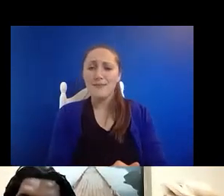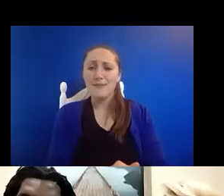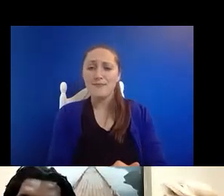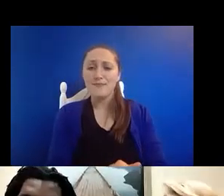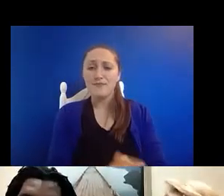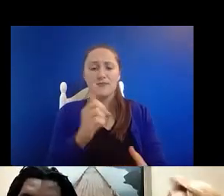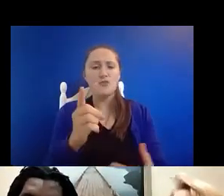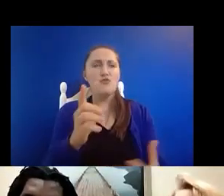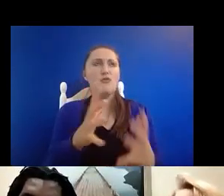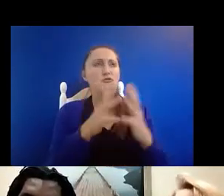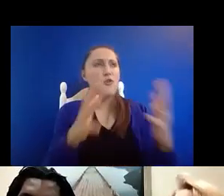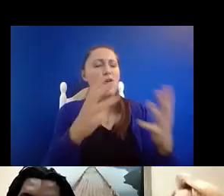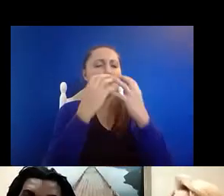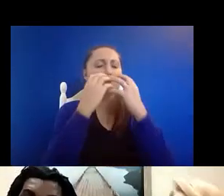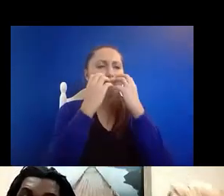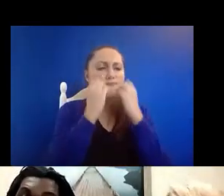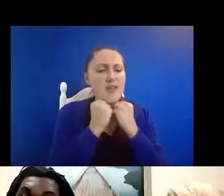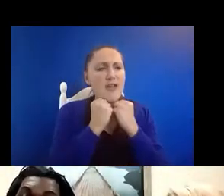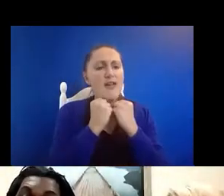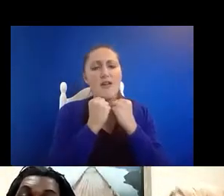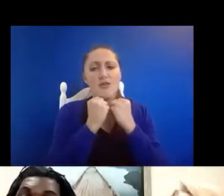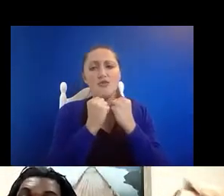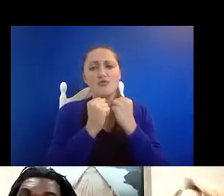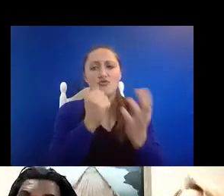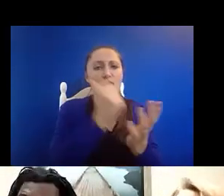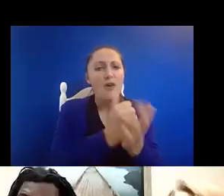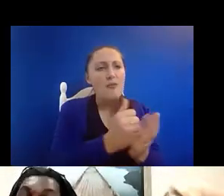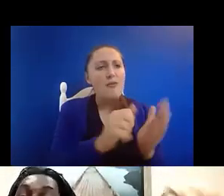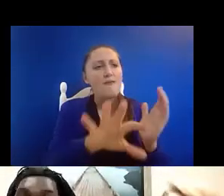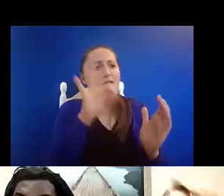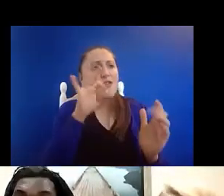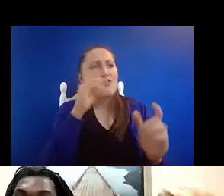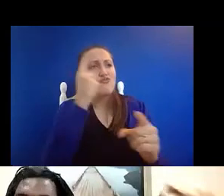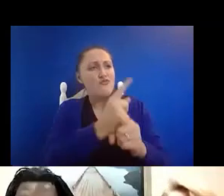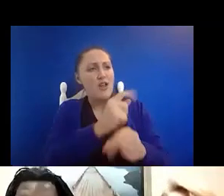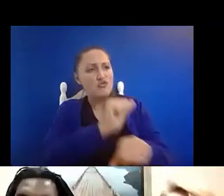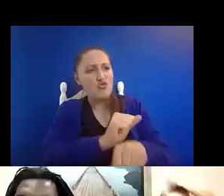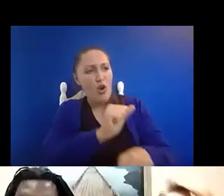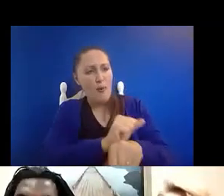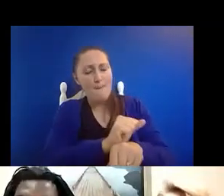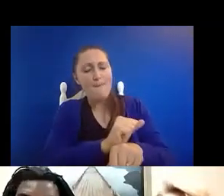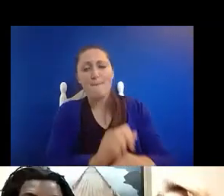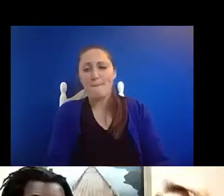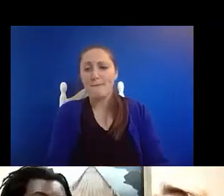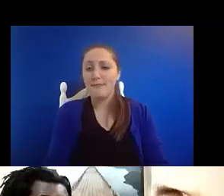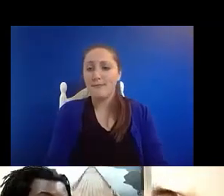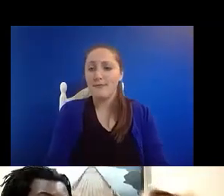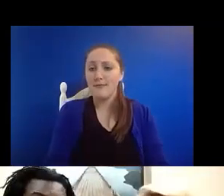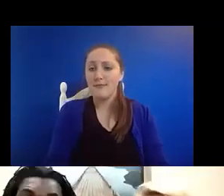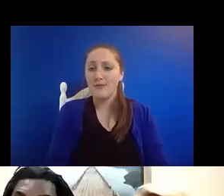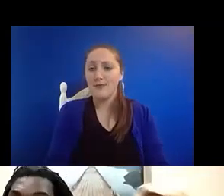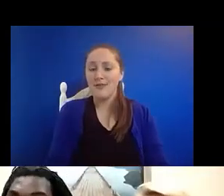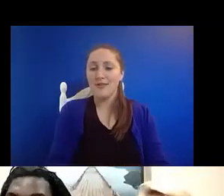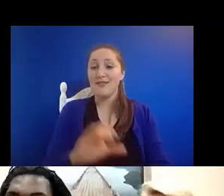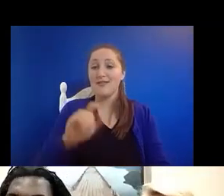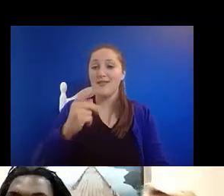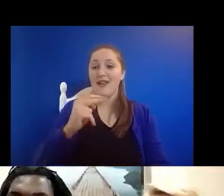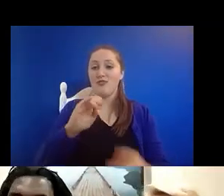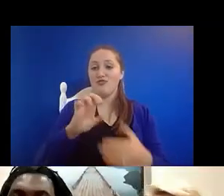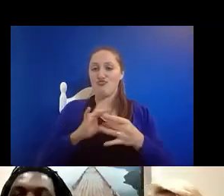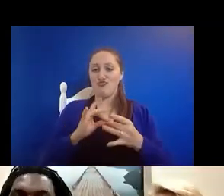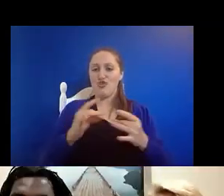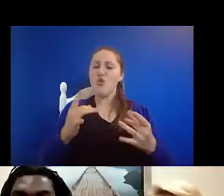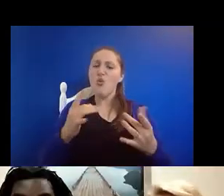care to you, help you how to find the right job you're looking for. We did. We had quite a bit of work